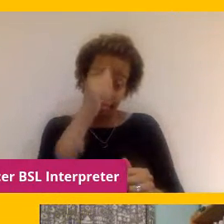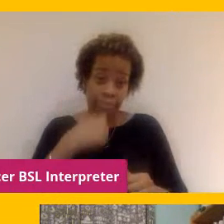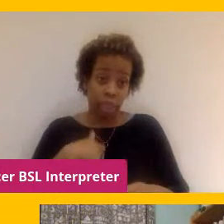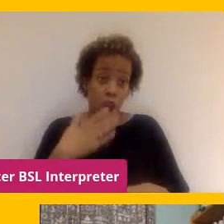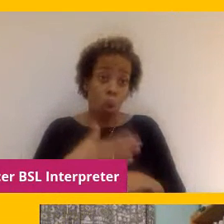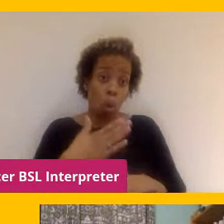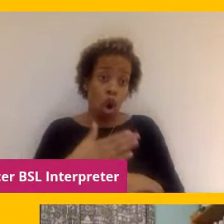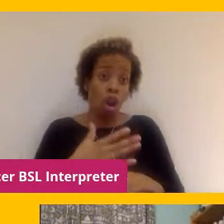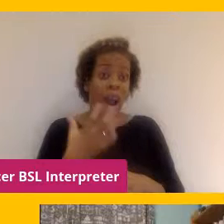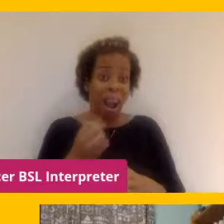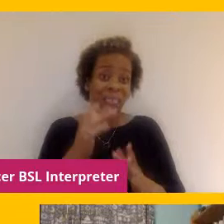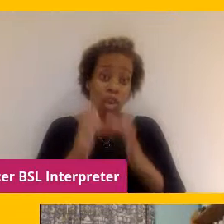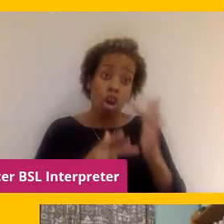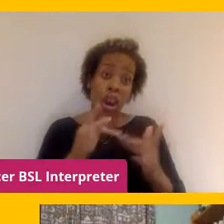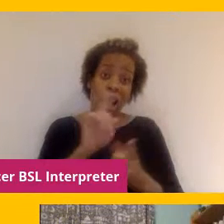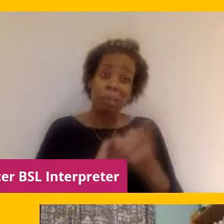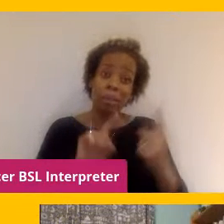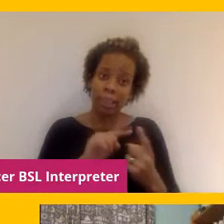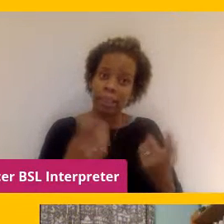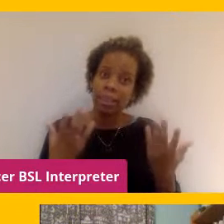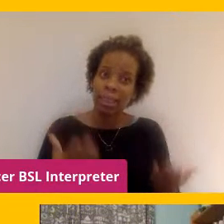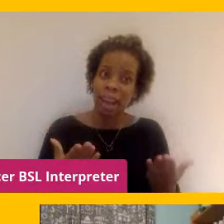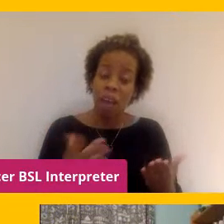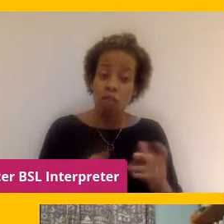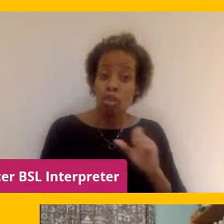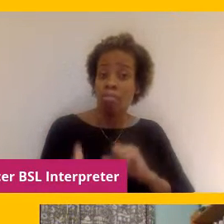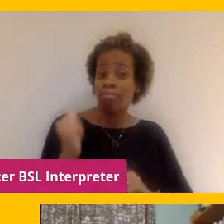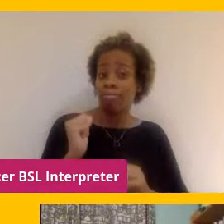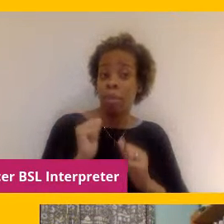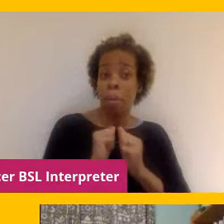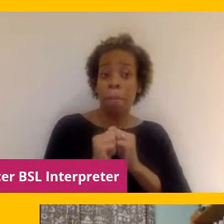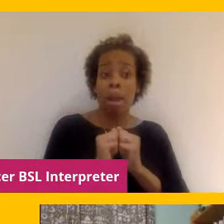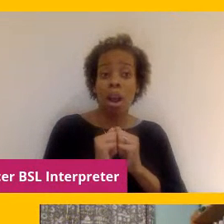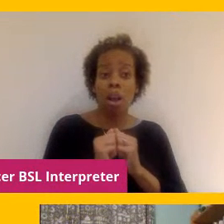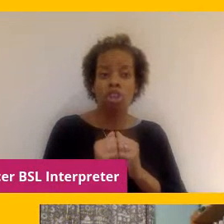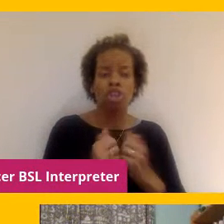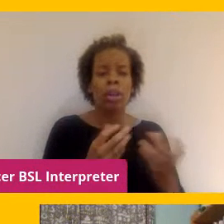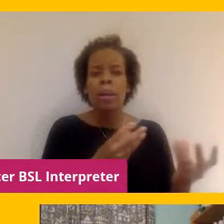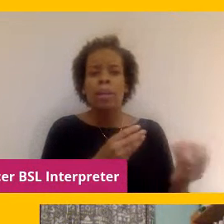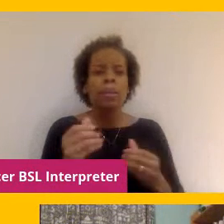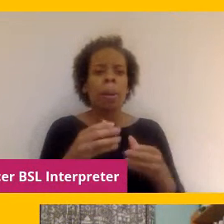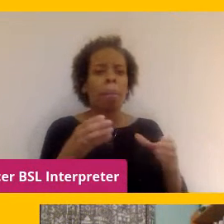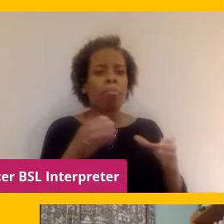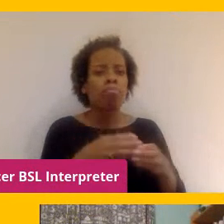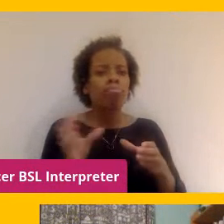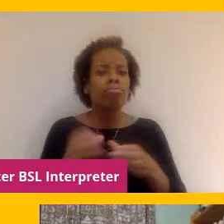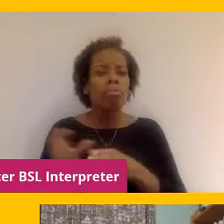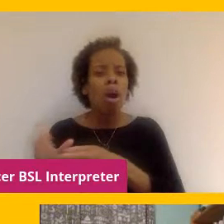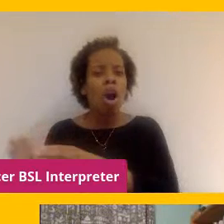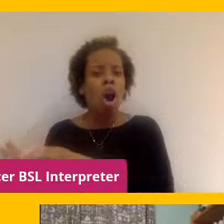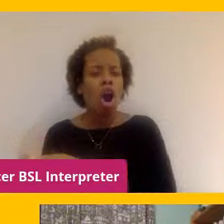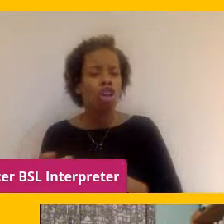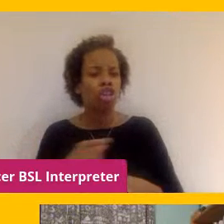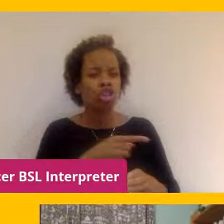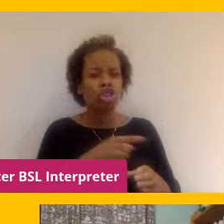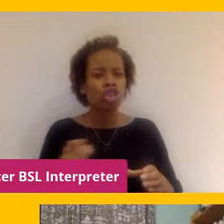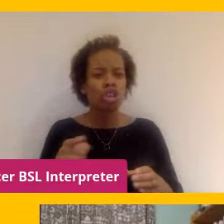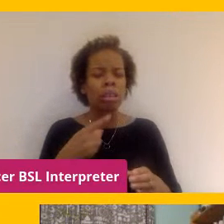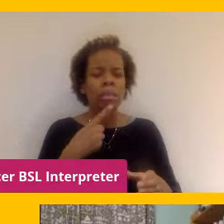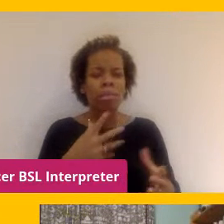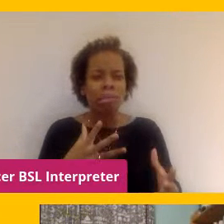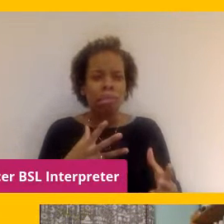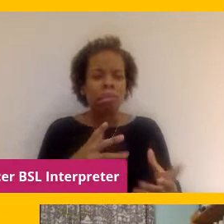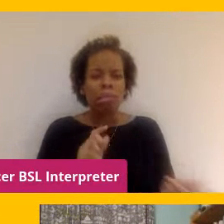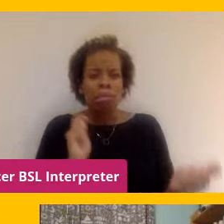greater or lesser extent since March, but some branches I think have perhaps found the transition to